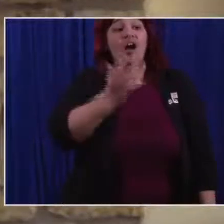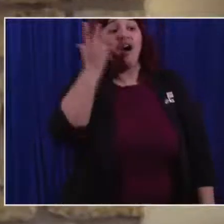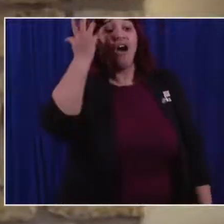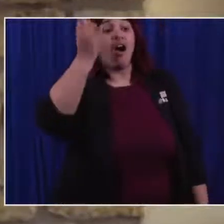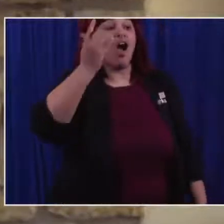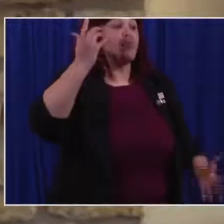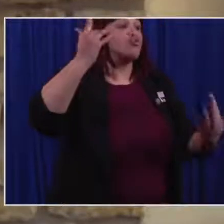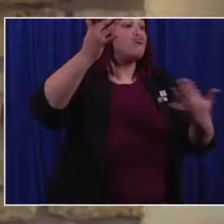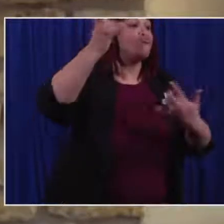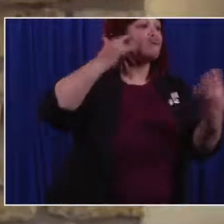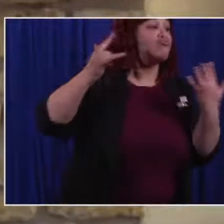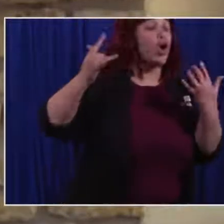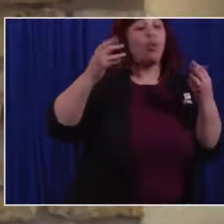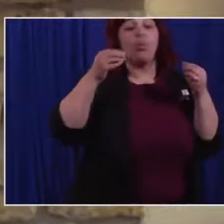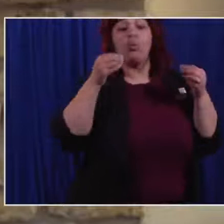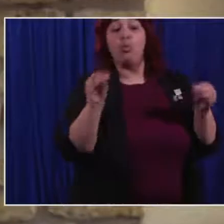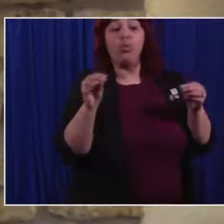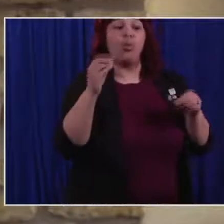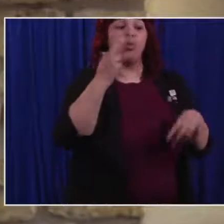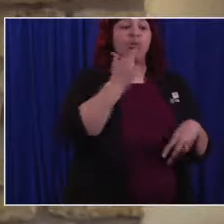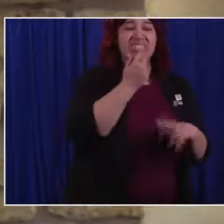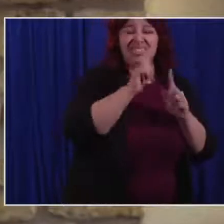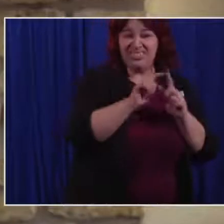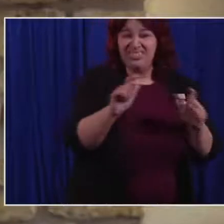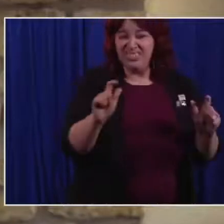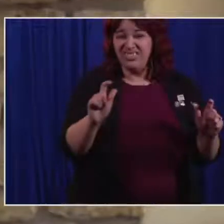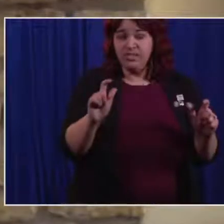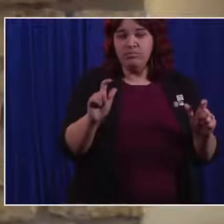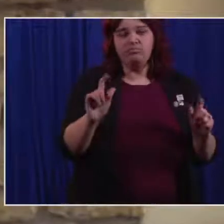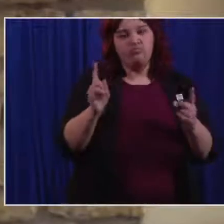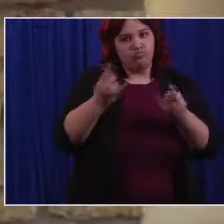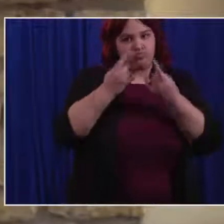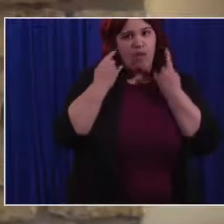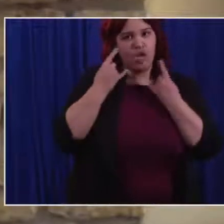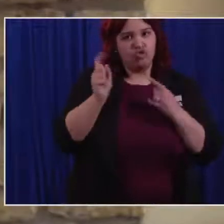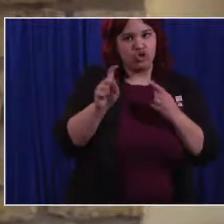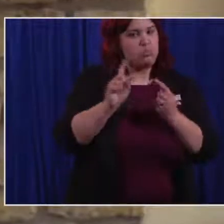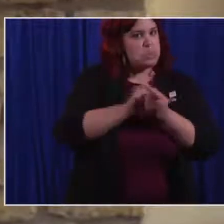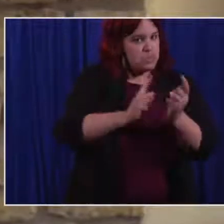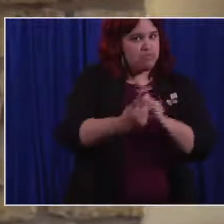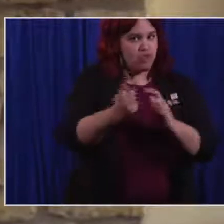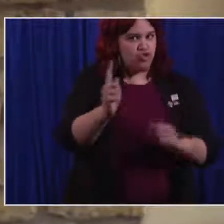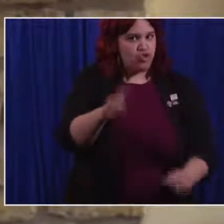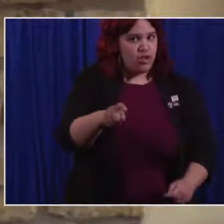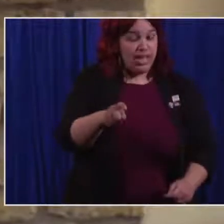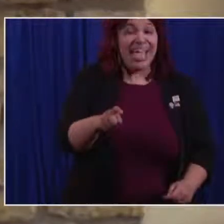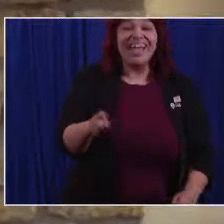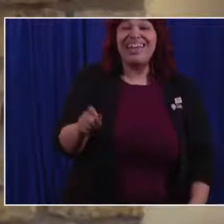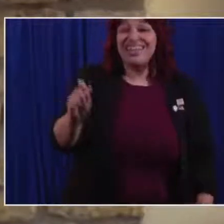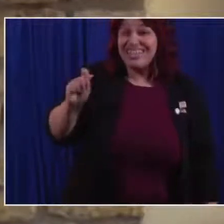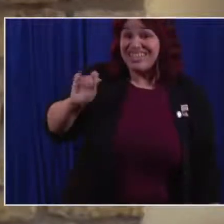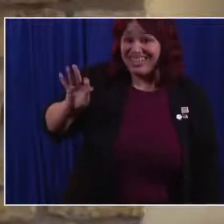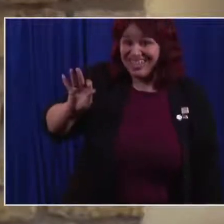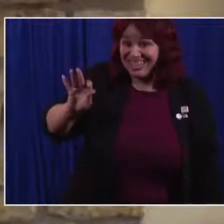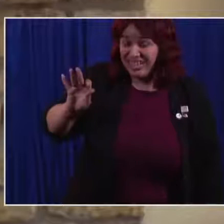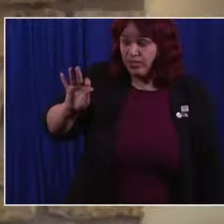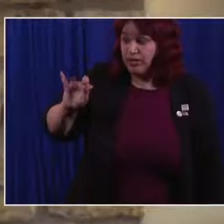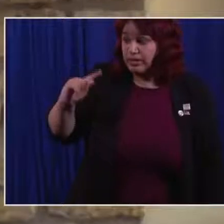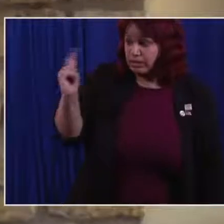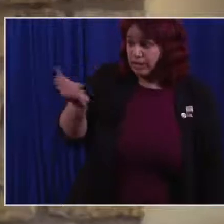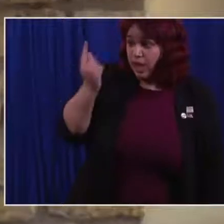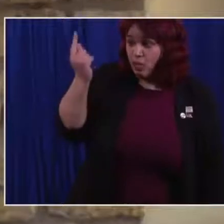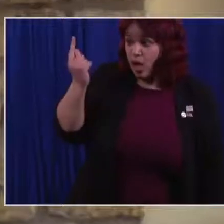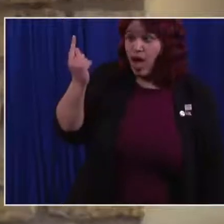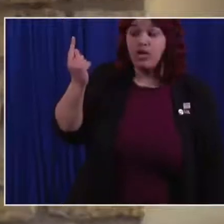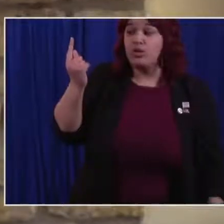are visiting unvaccinated people who are at higher risk for severe disease. And why is